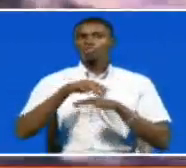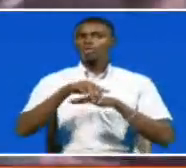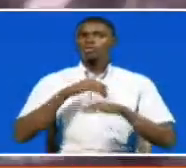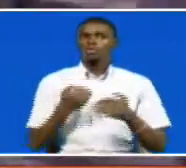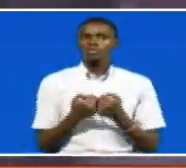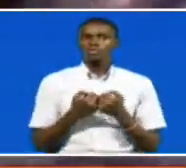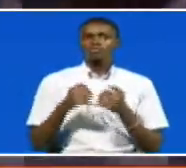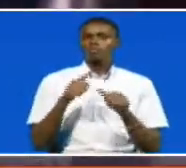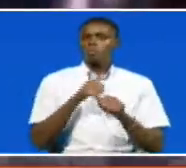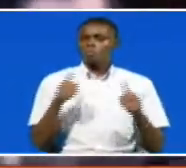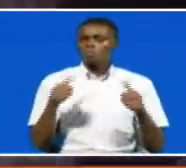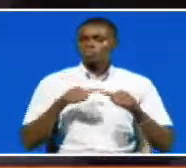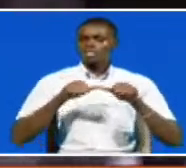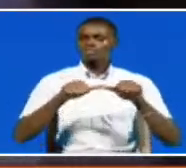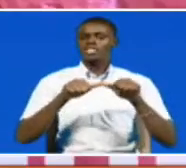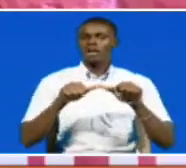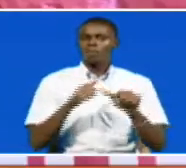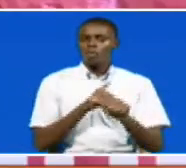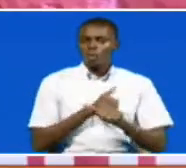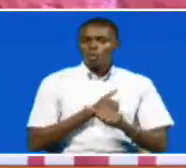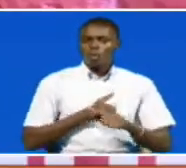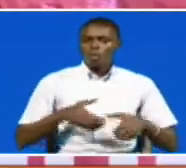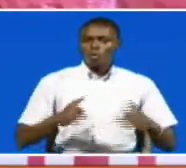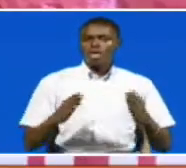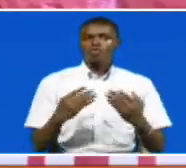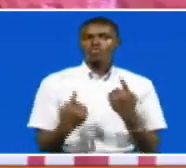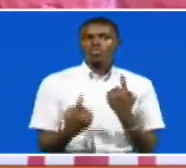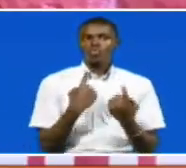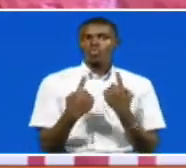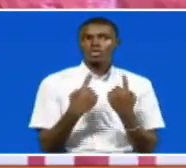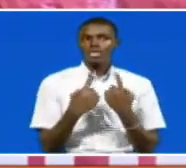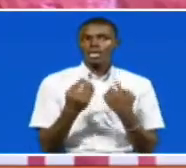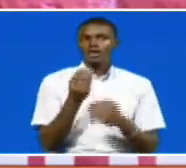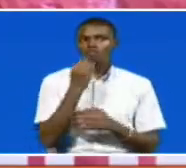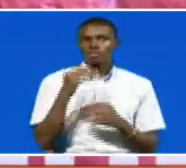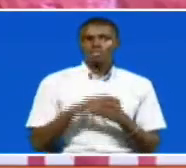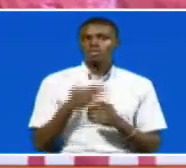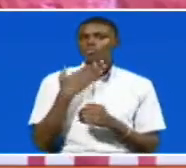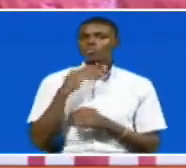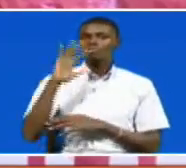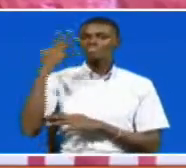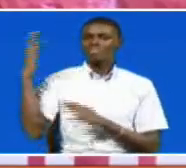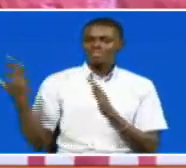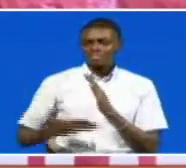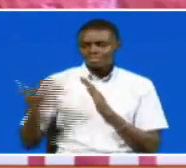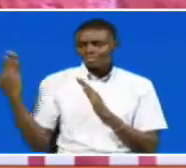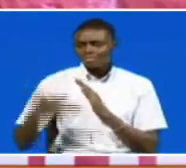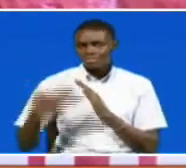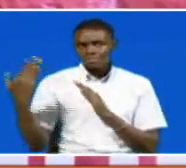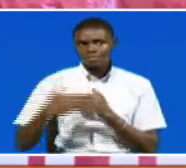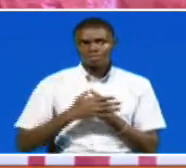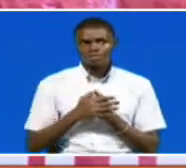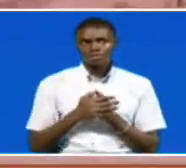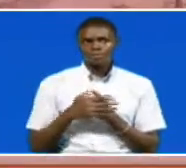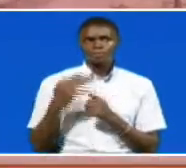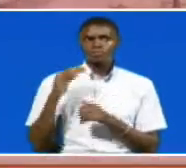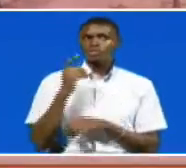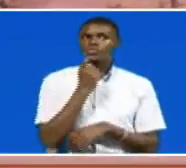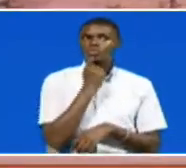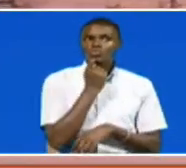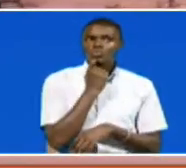more sustainable ways of cooking food. Nataka tu kukata miti yote, kukata miti yote. And since that time, let me tell you,